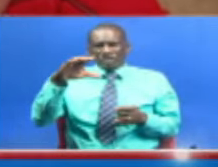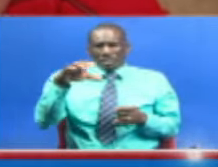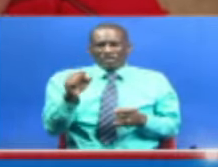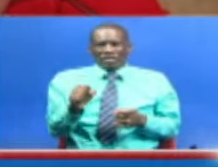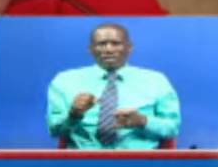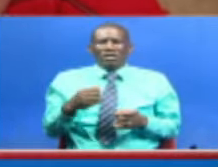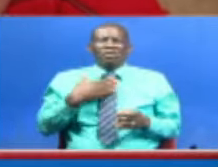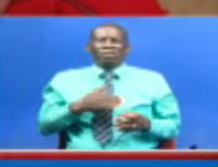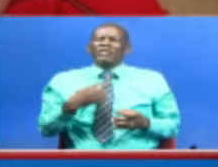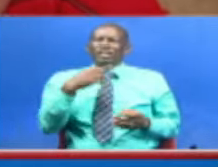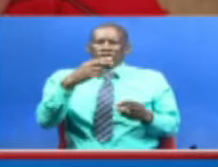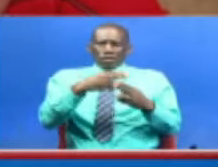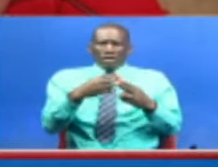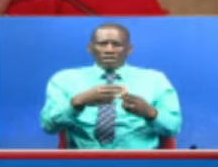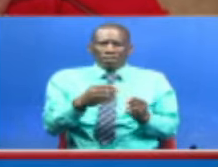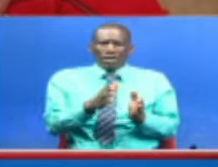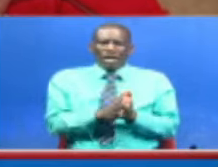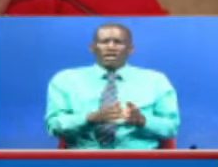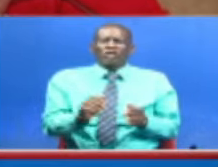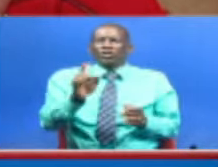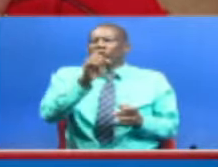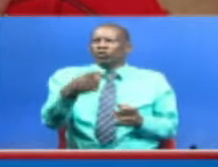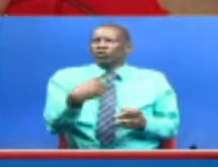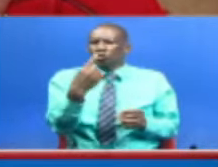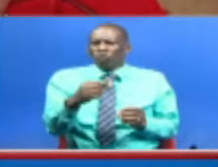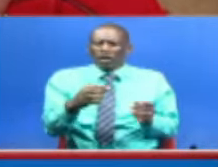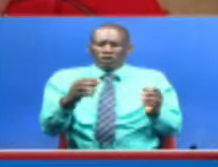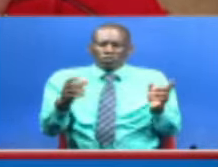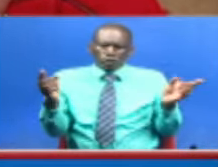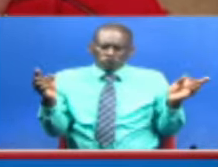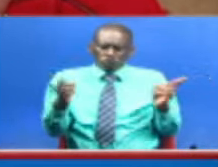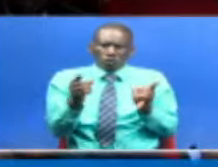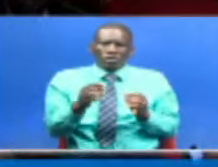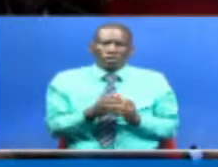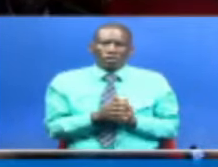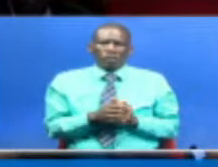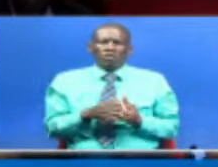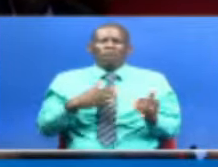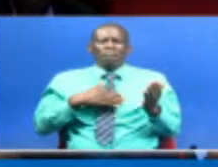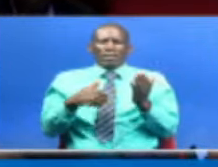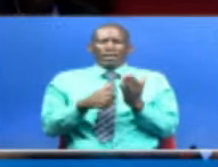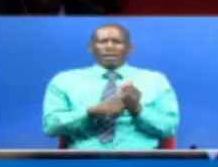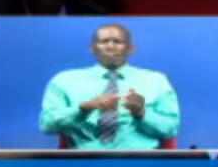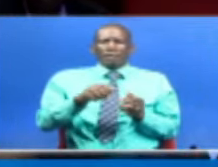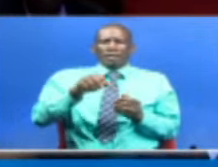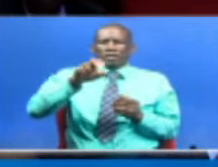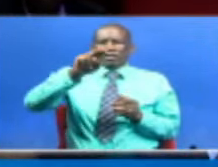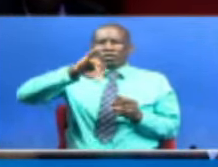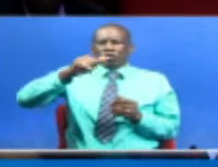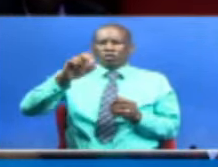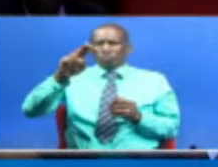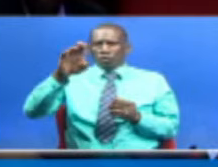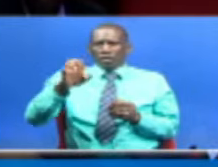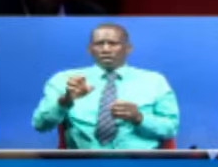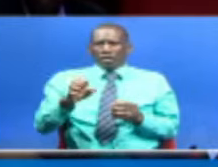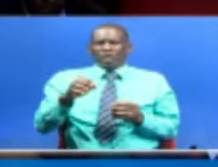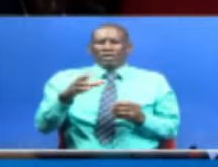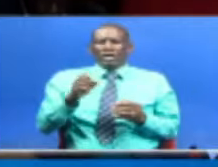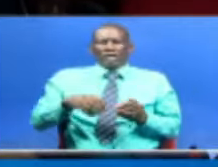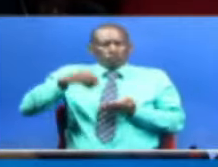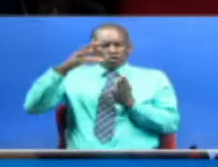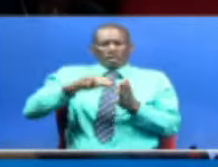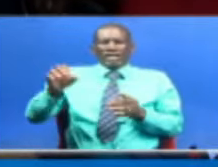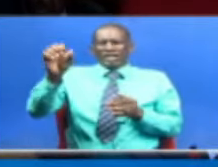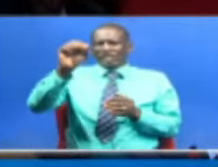state your name and who you're directing your question to, and keep it short. Greetings. My name is Darius Njunge, a student at Strathmore University,